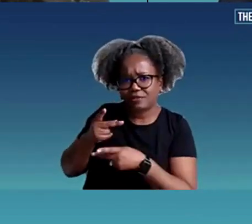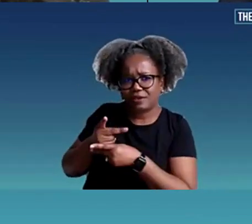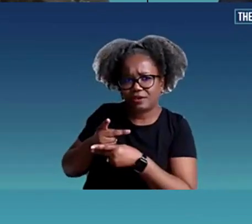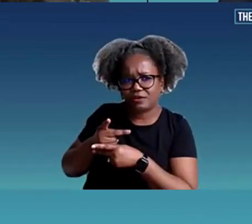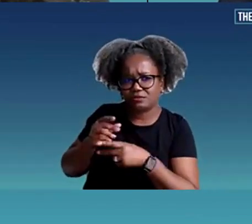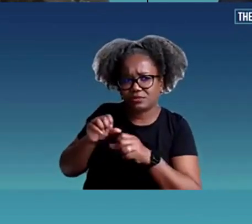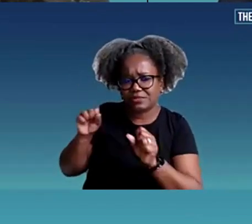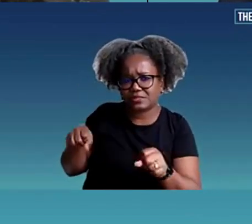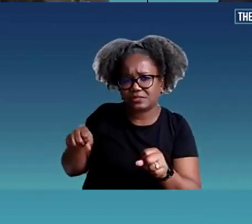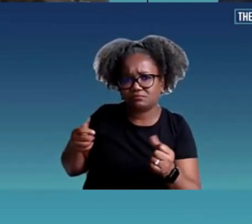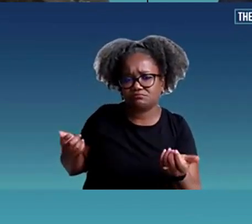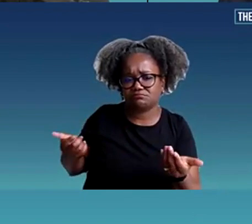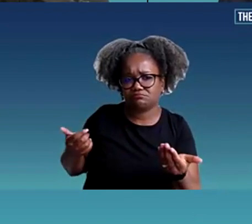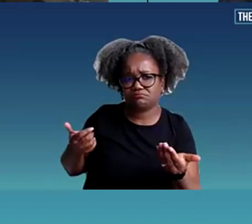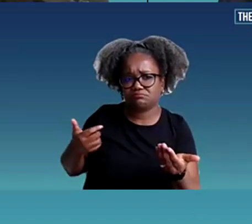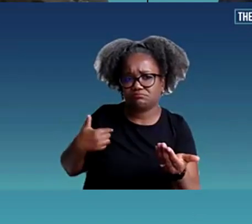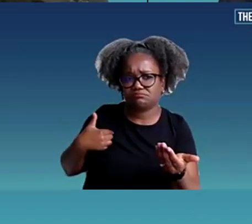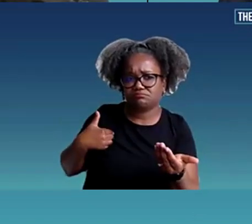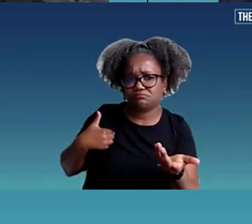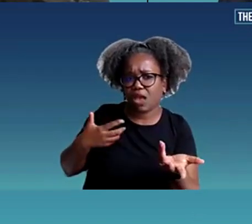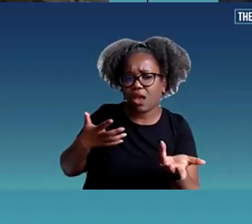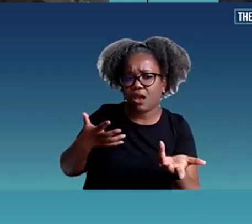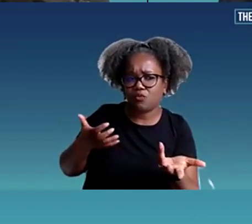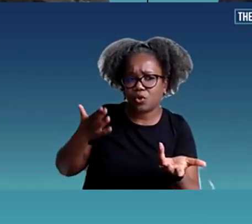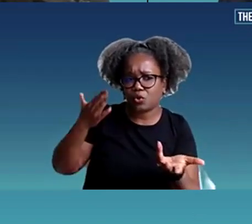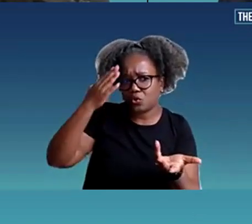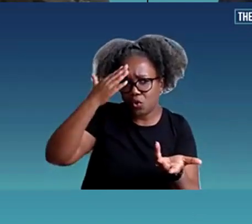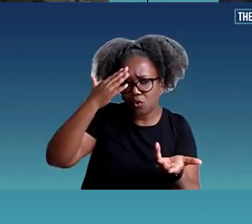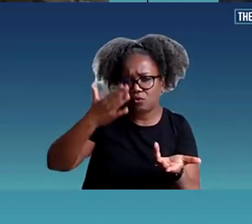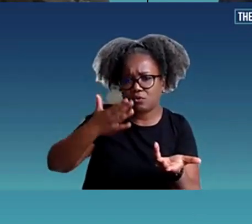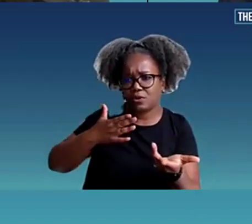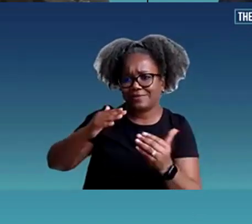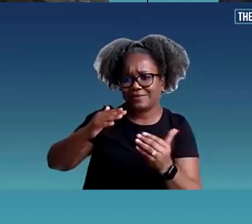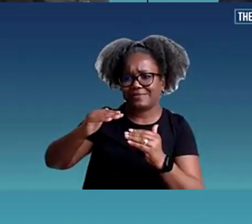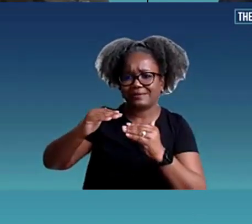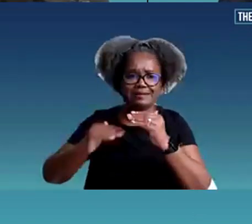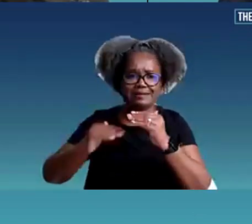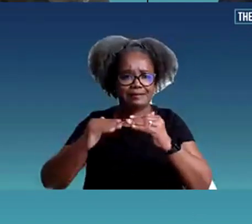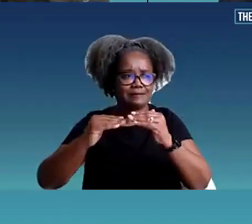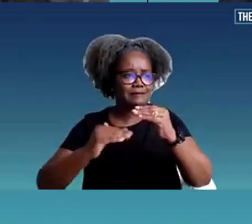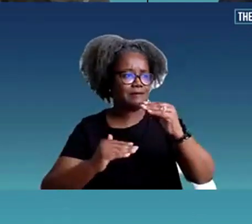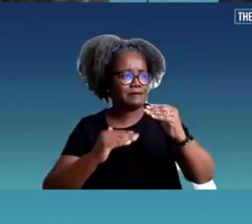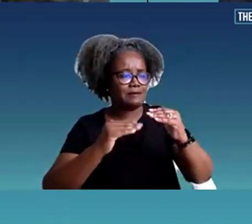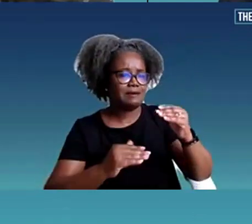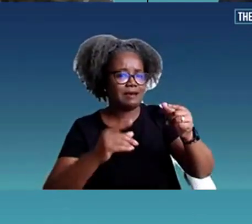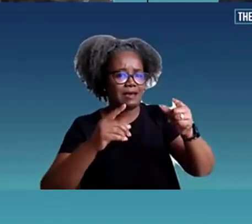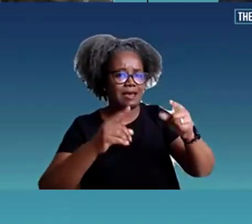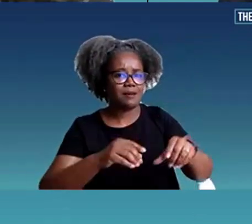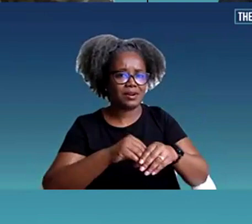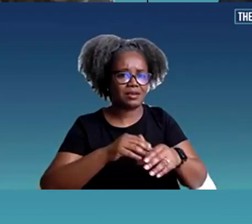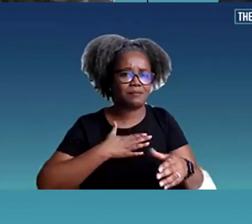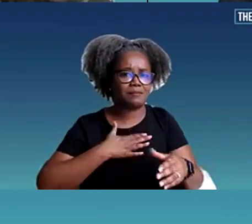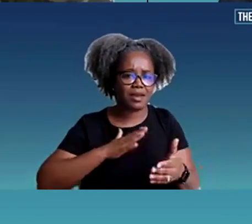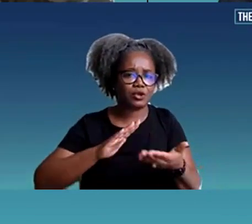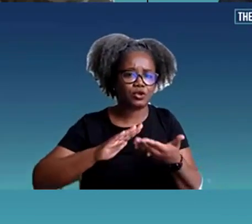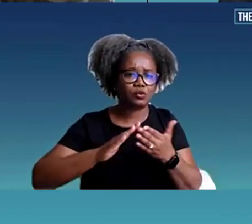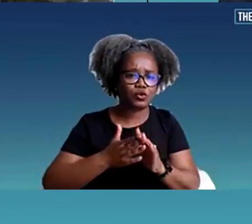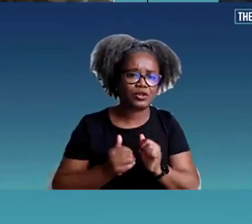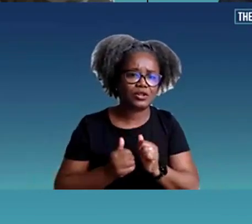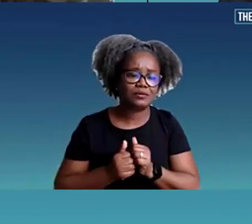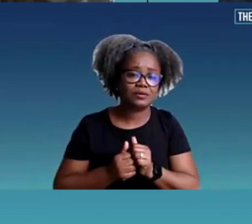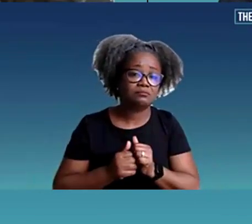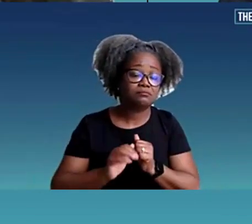community. And almost every state has a